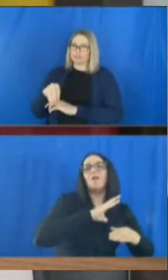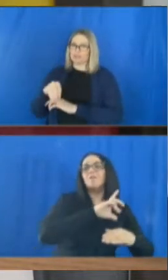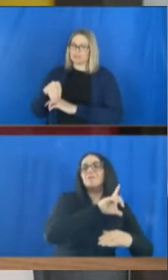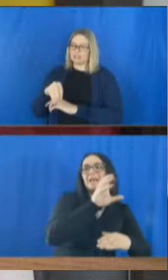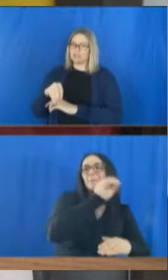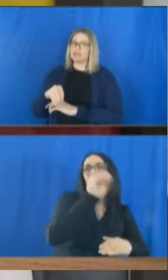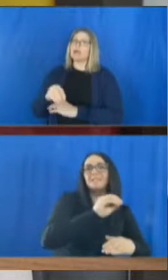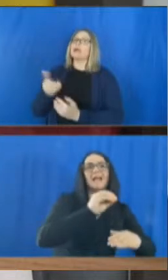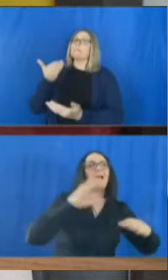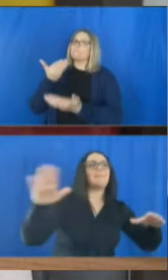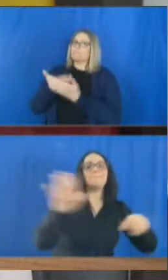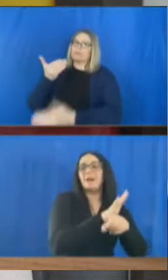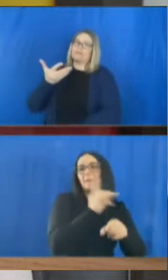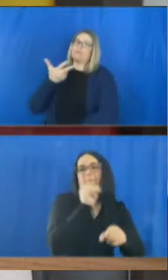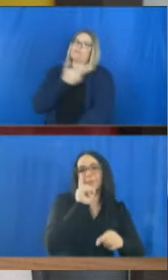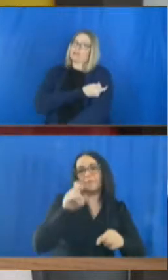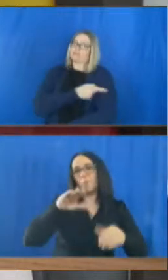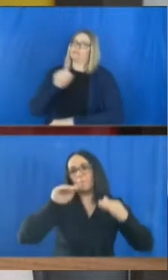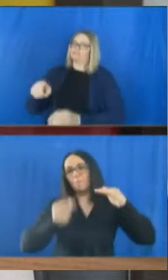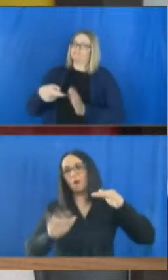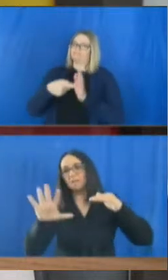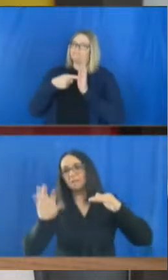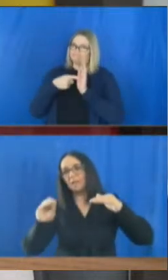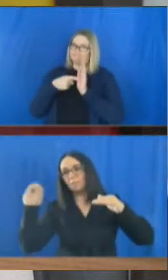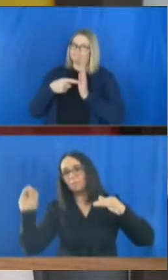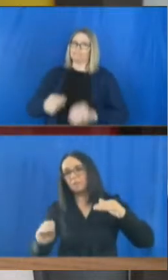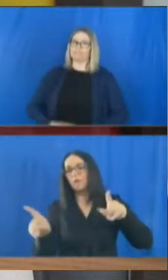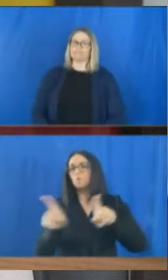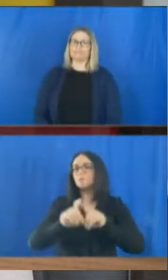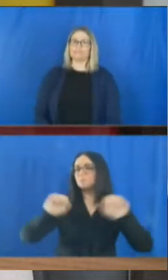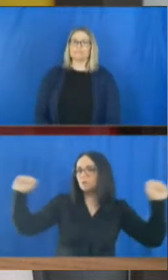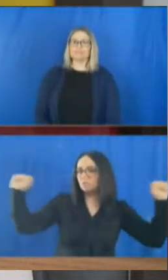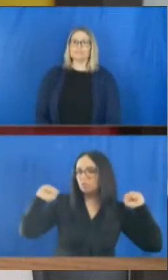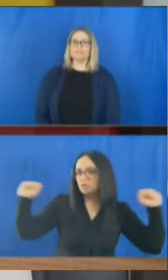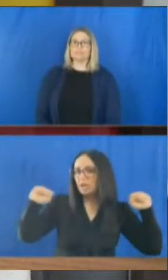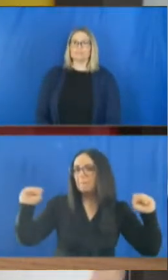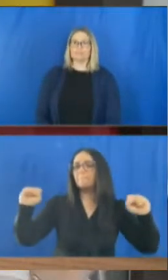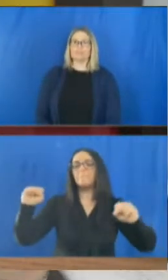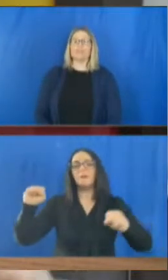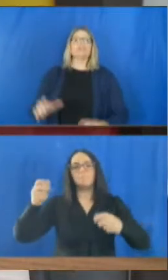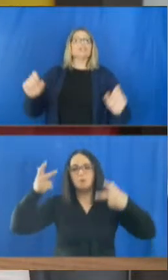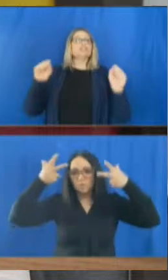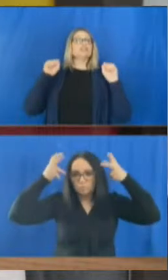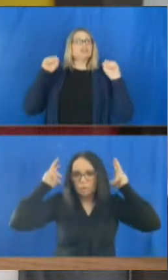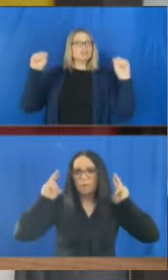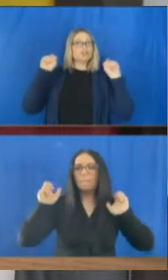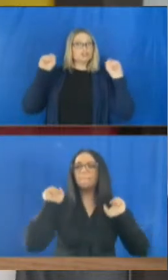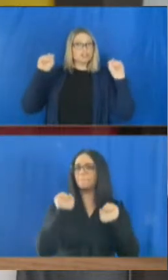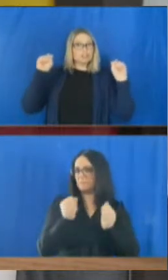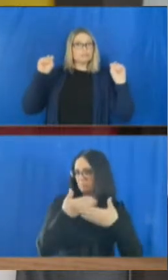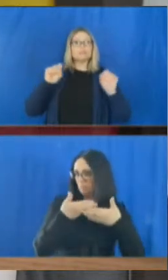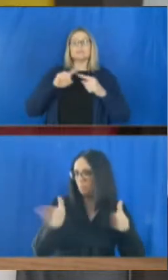fonctionnent à 50% de leur capacité et exigent que leurs clients présentent une preuve de vaccination.